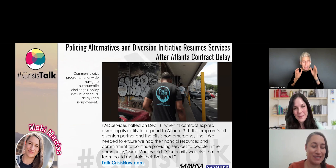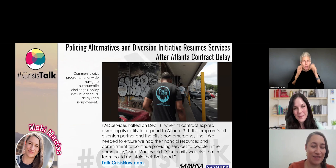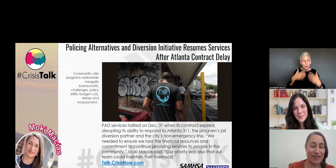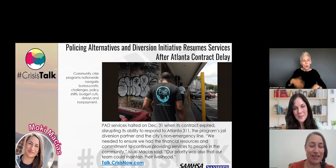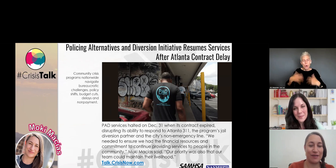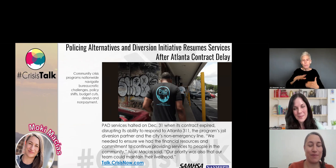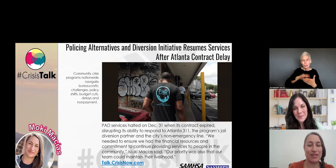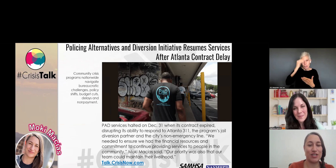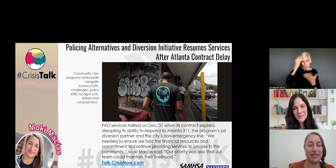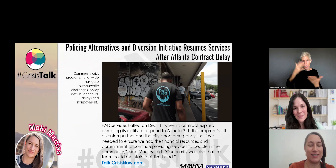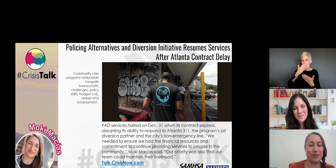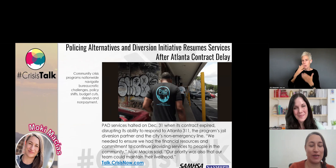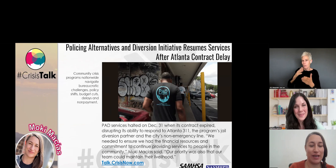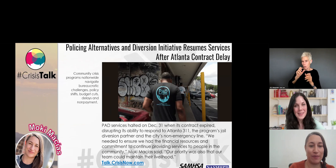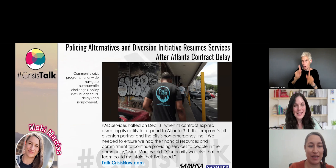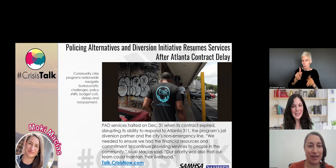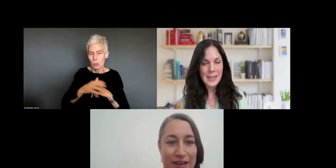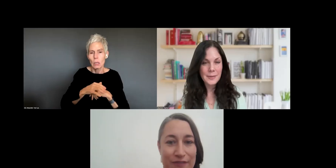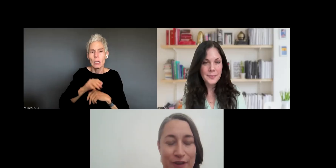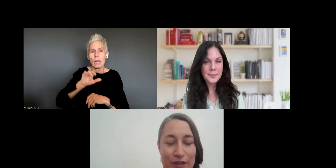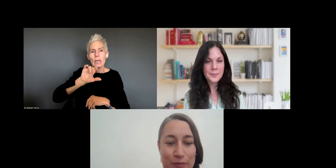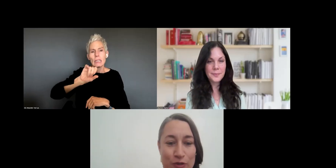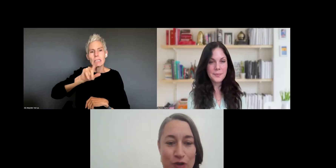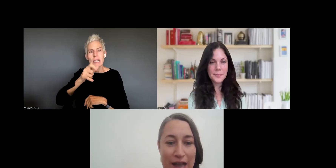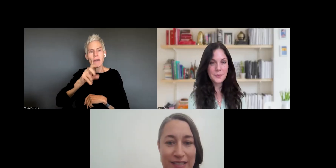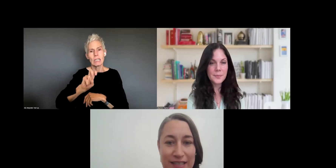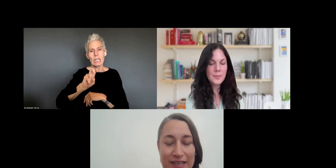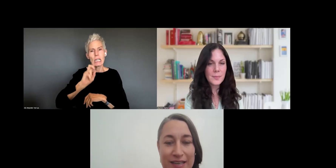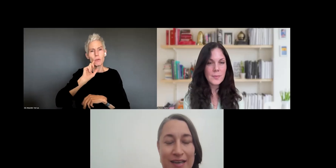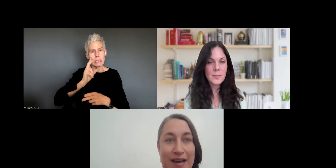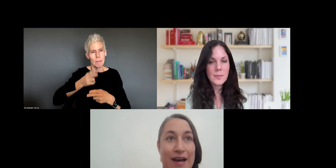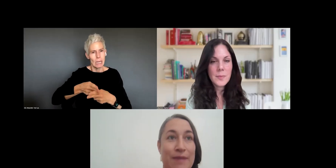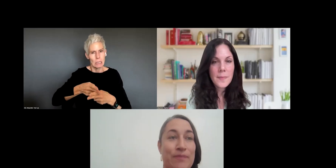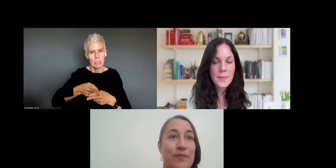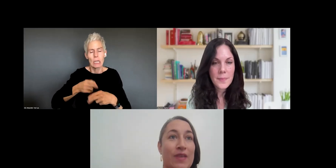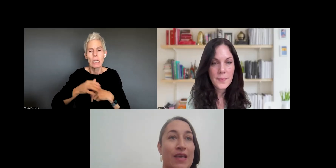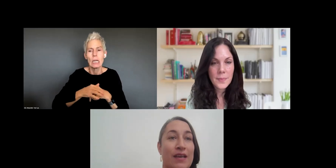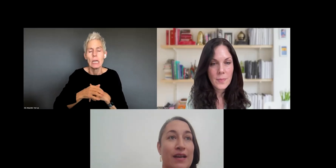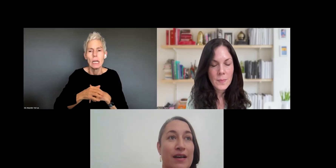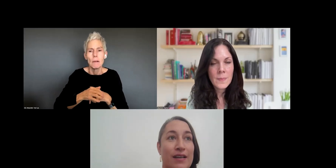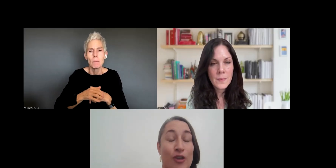as Stephanie mentioned, we have been in a fairly protracted